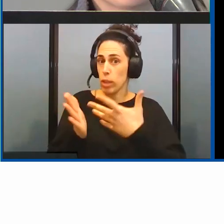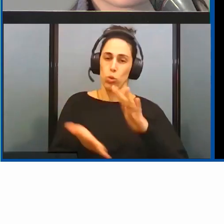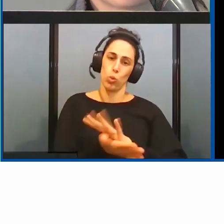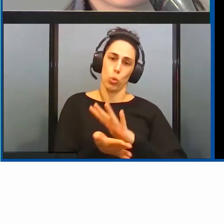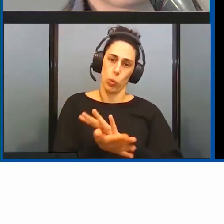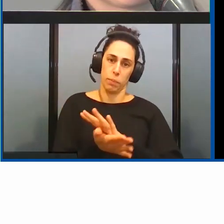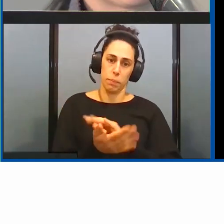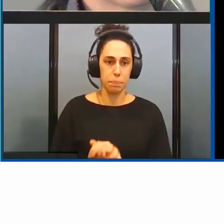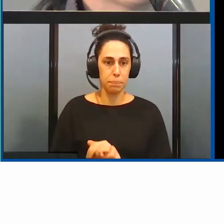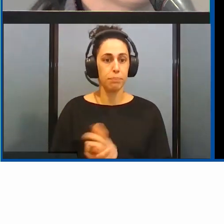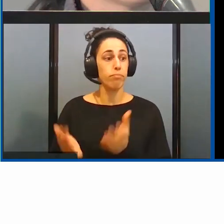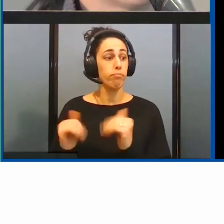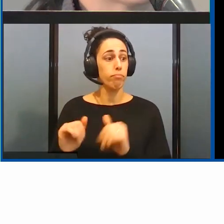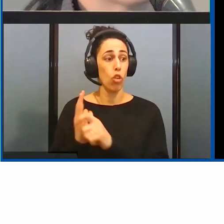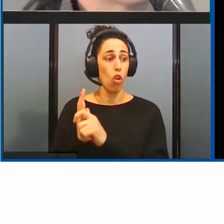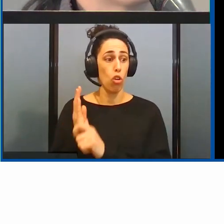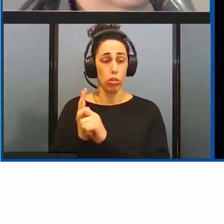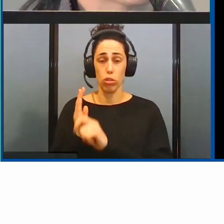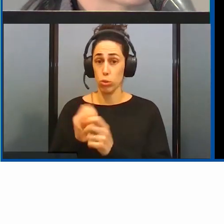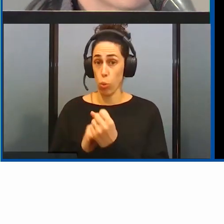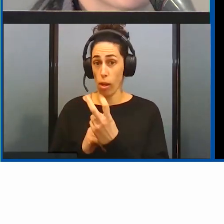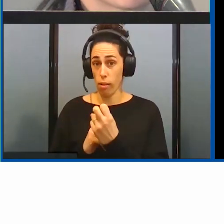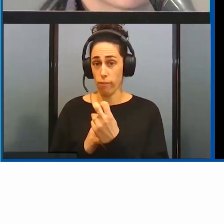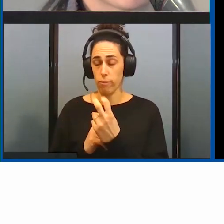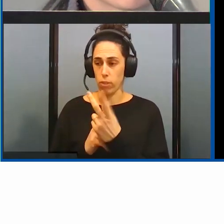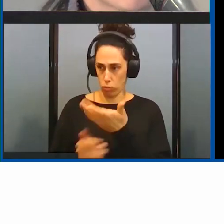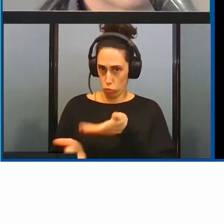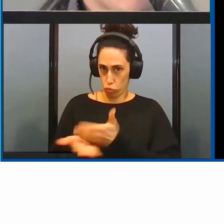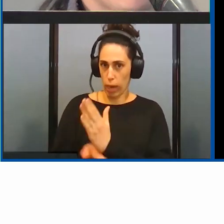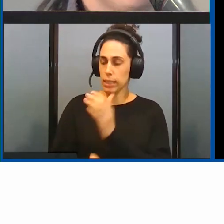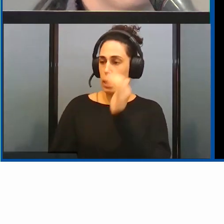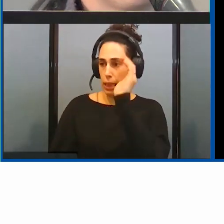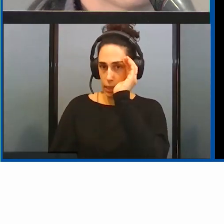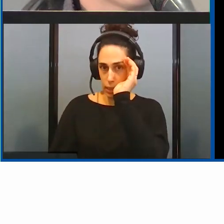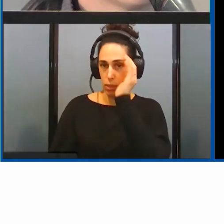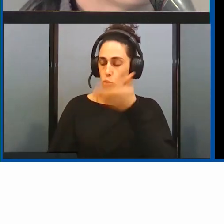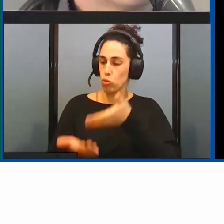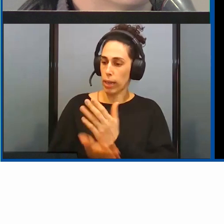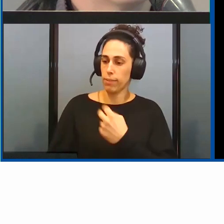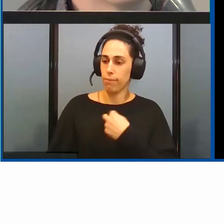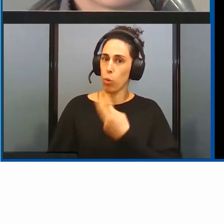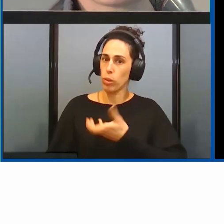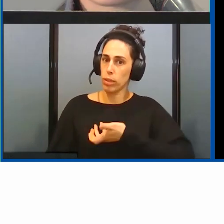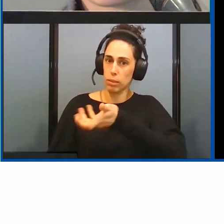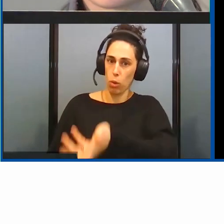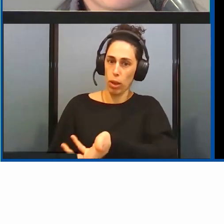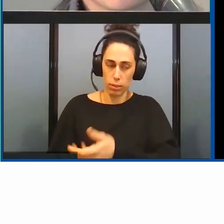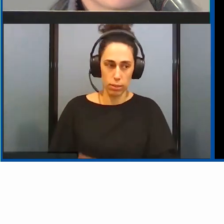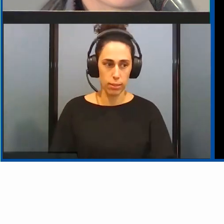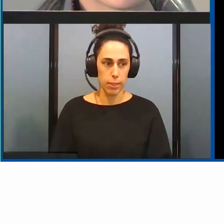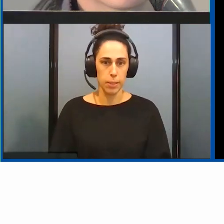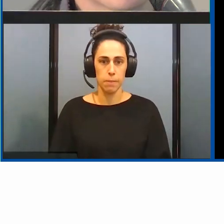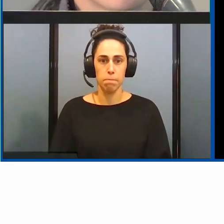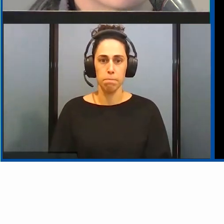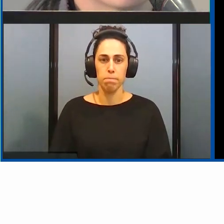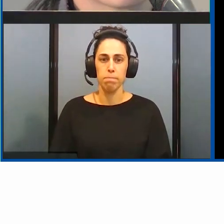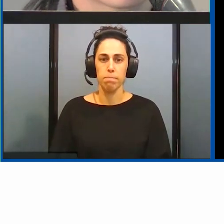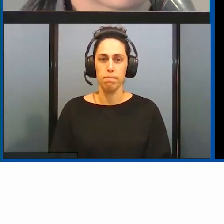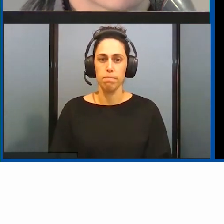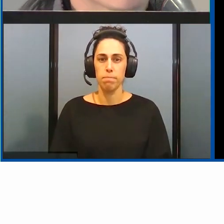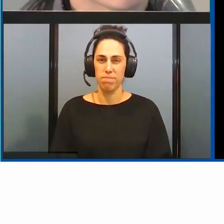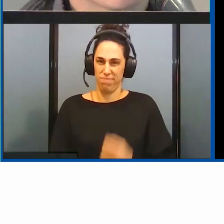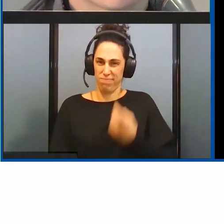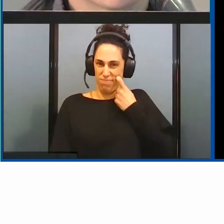Article 12 is the right to be heard and given a voice in all the decisions that impact them. As Sarah said earlier, they're